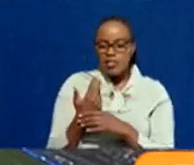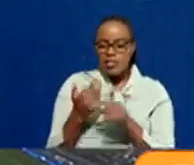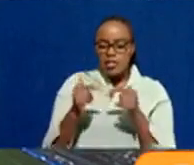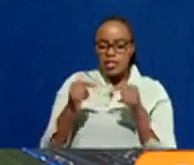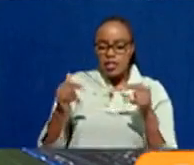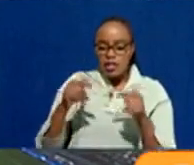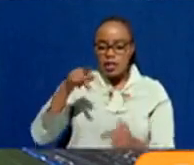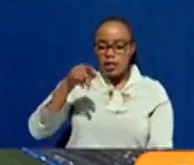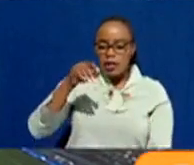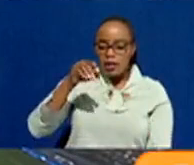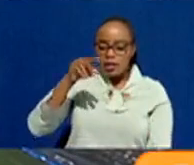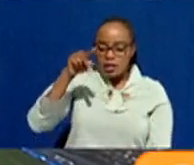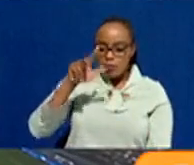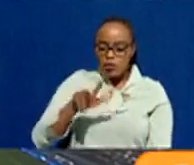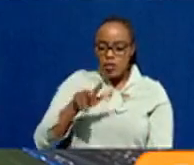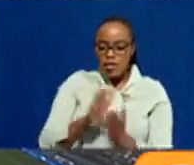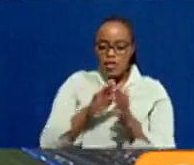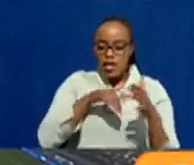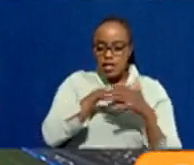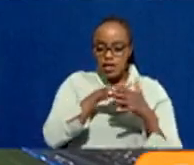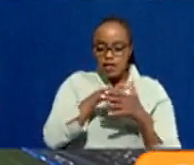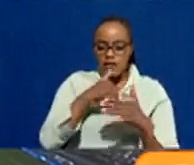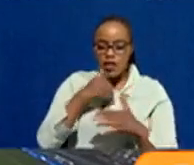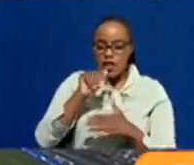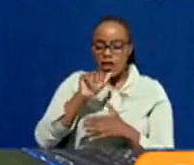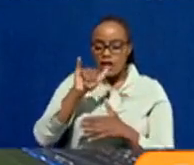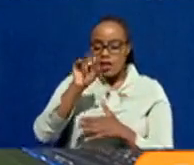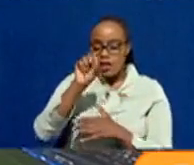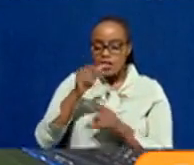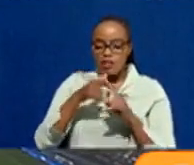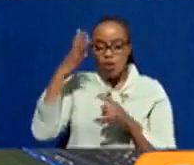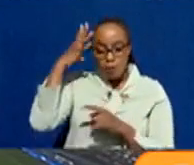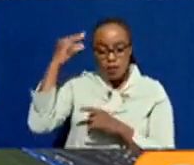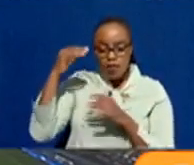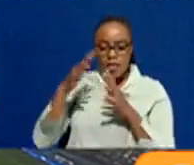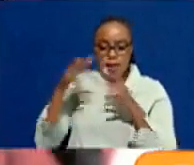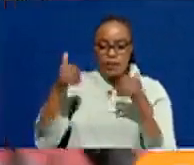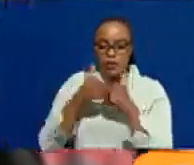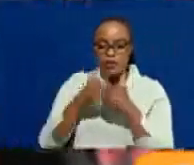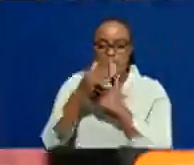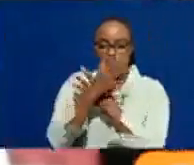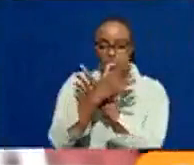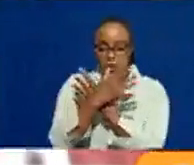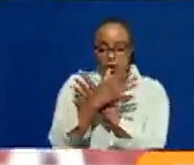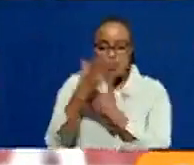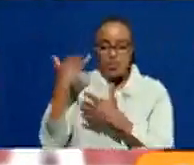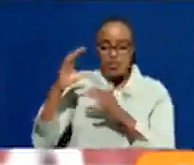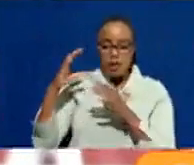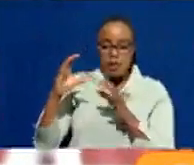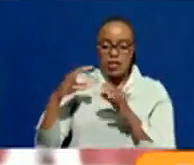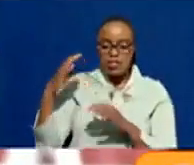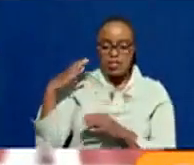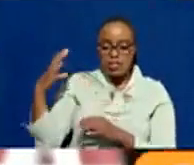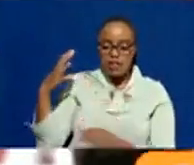Porto in Portugal as Liverpool play host to Ajax of the Netherlands. The big clash will be in Germany, where former champions